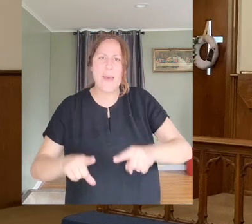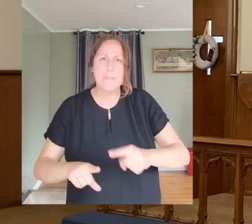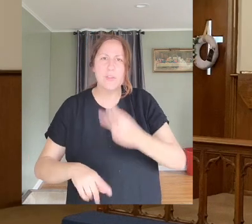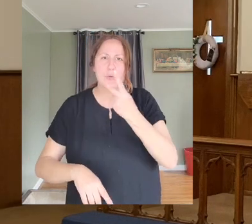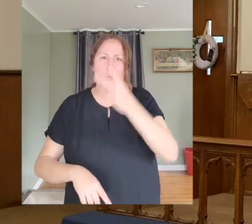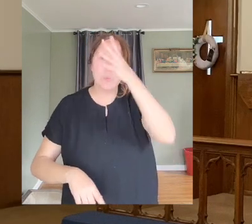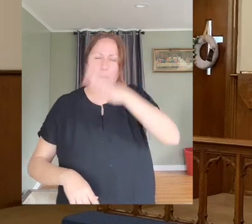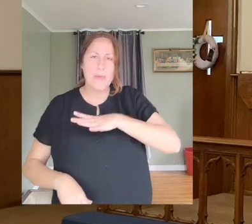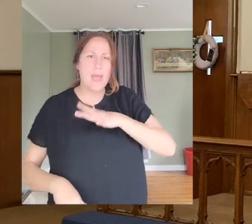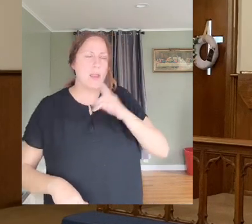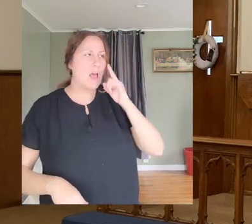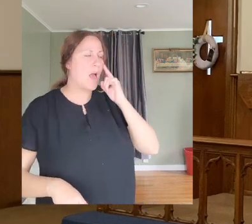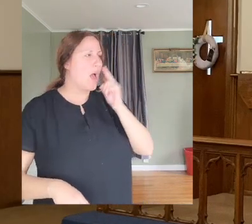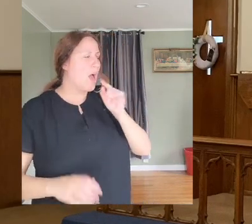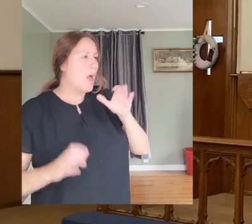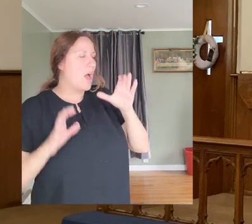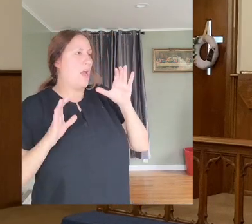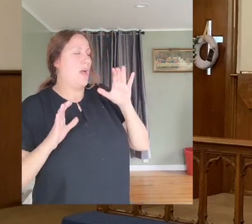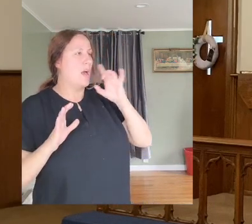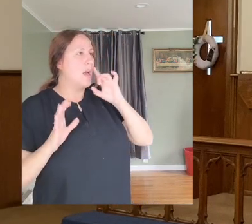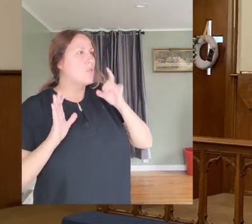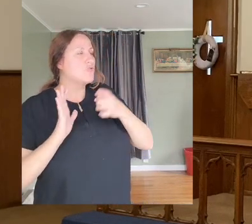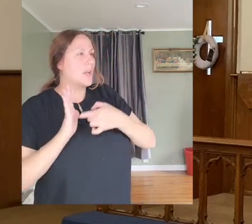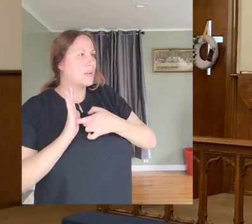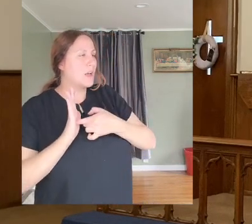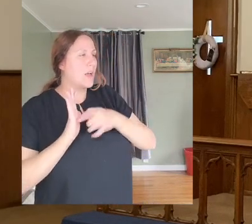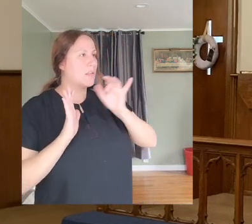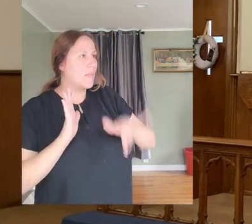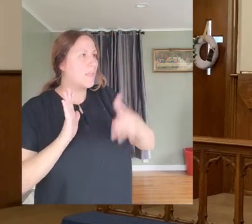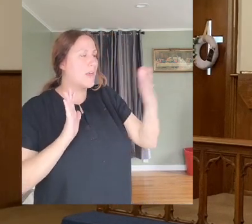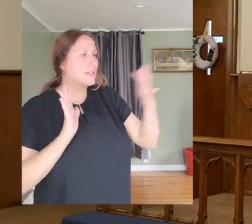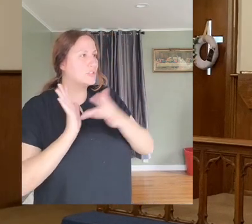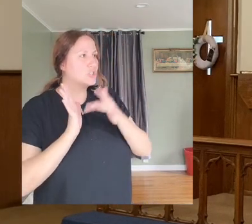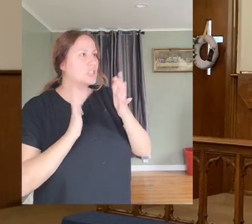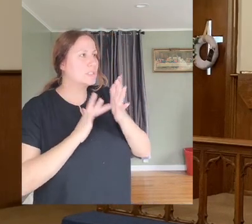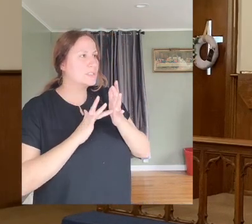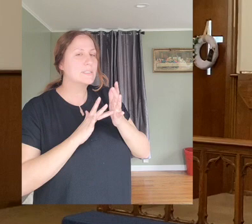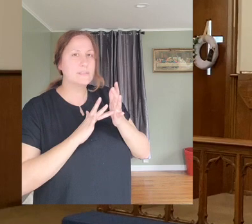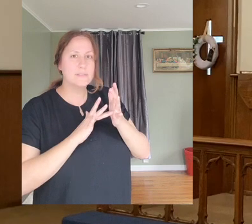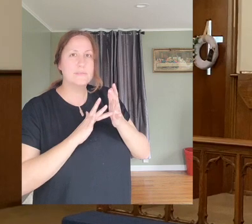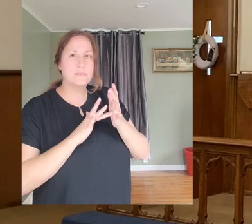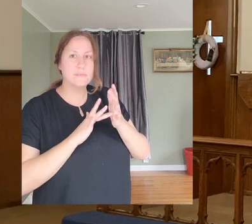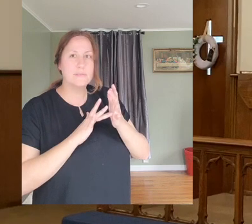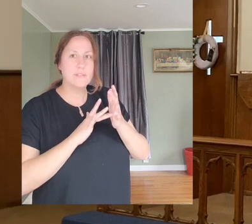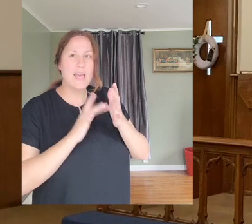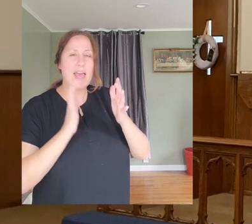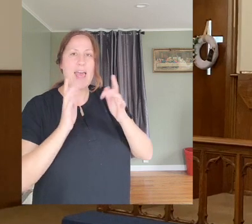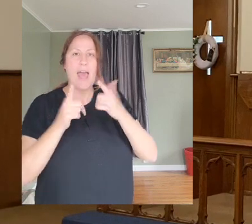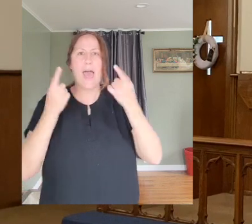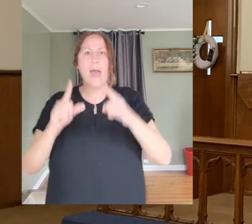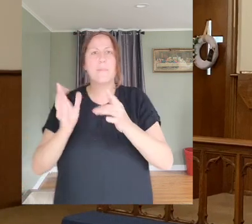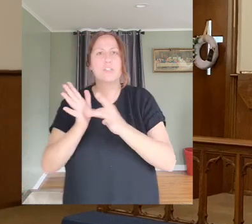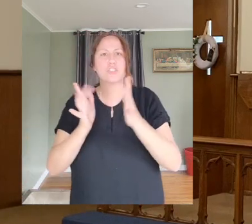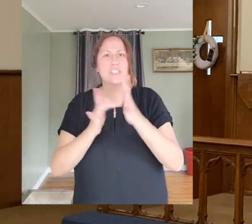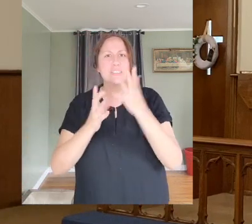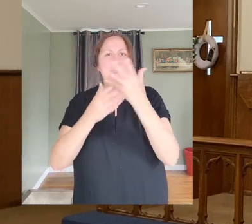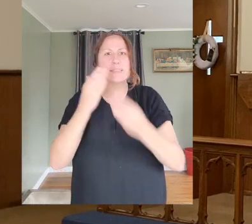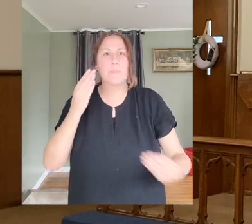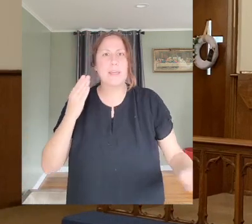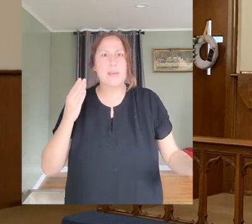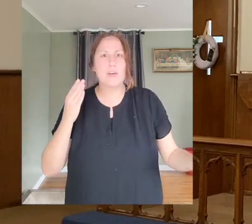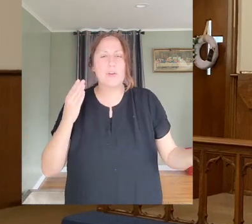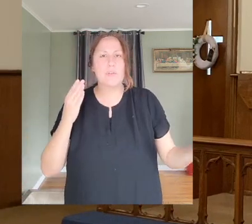were opened. And they recognize Jesus. And Jesus vanishes from